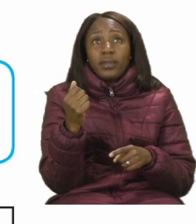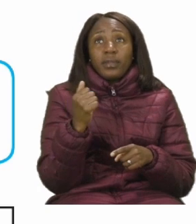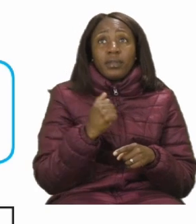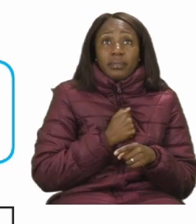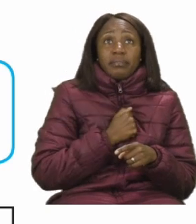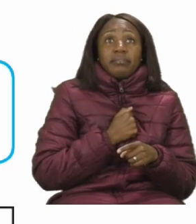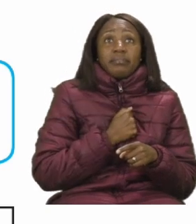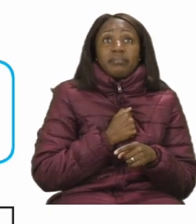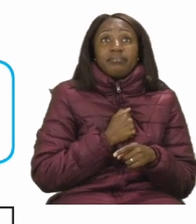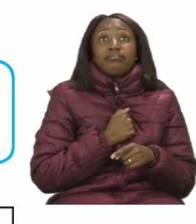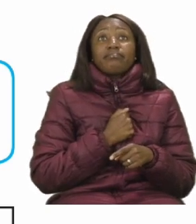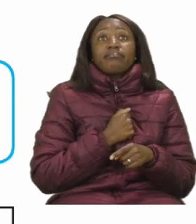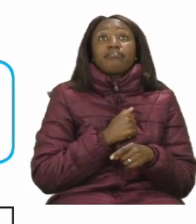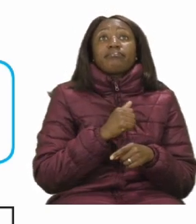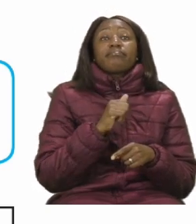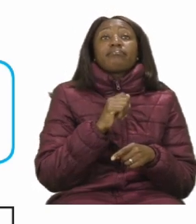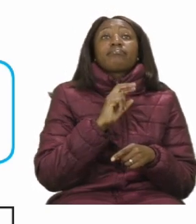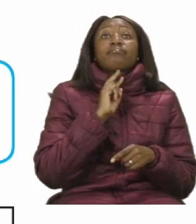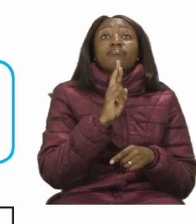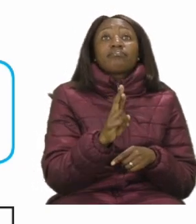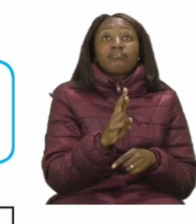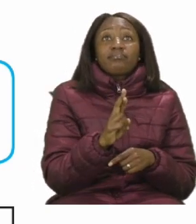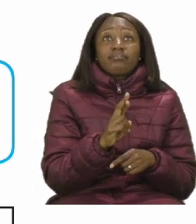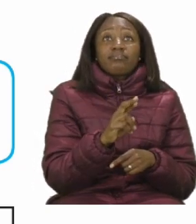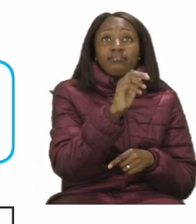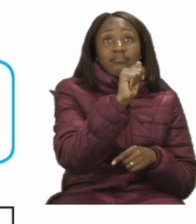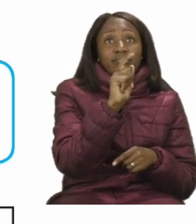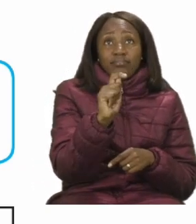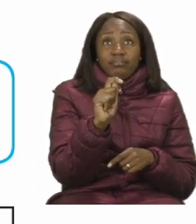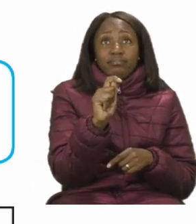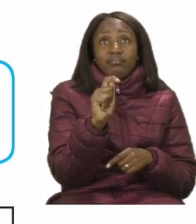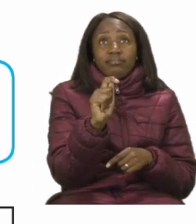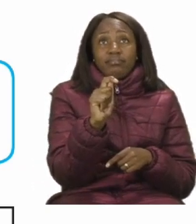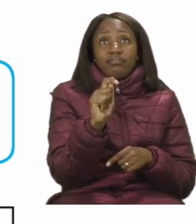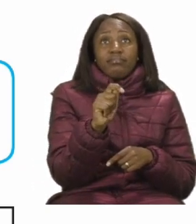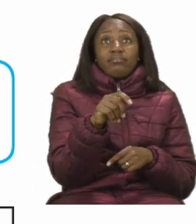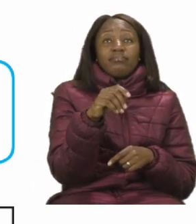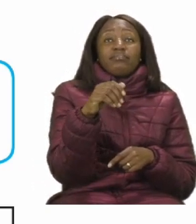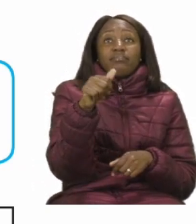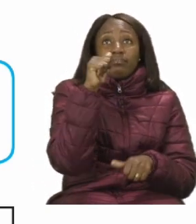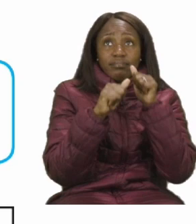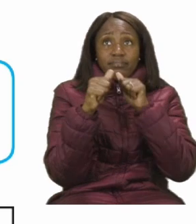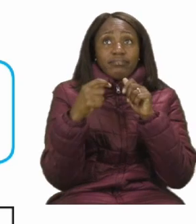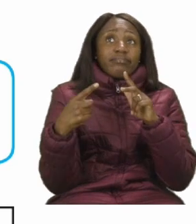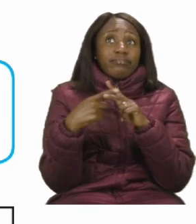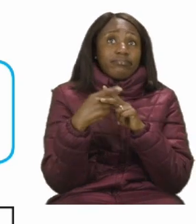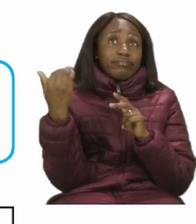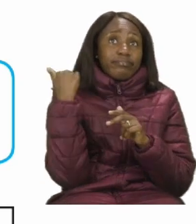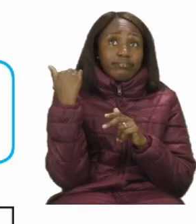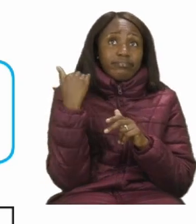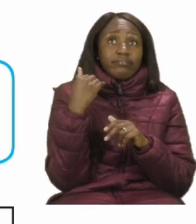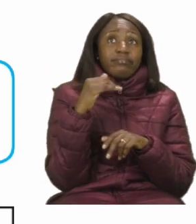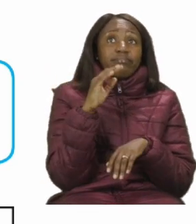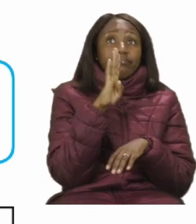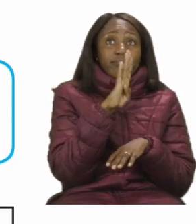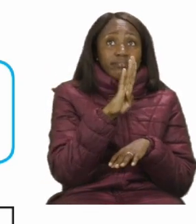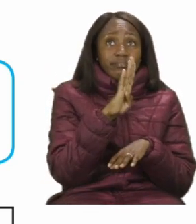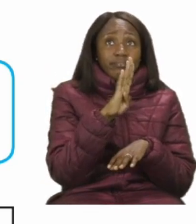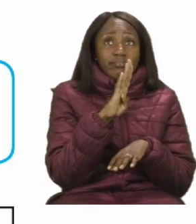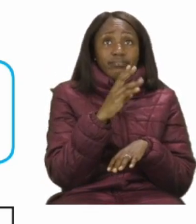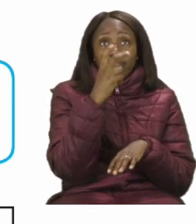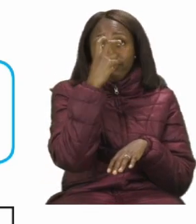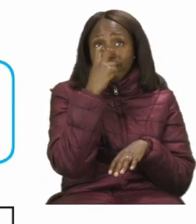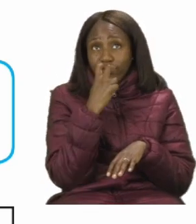am, are, at, ate, be,